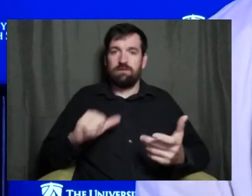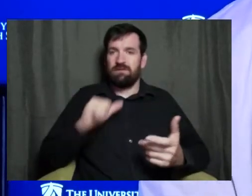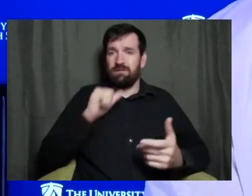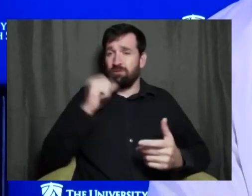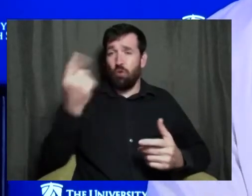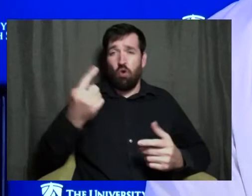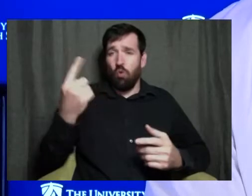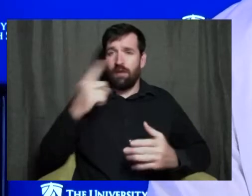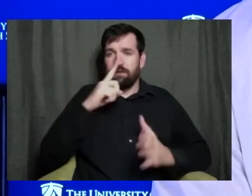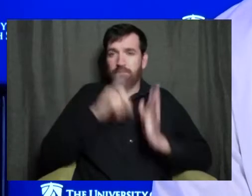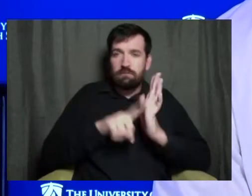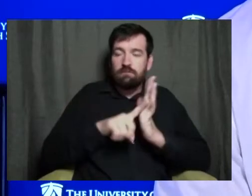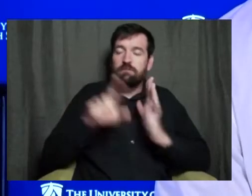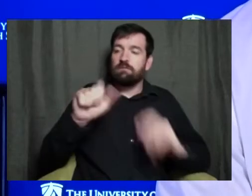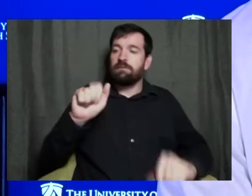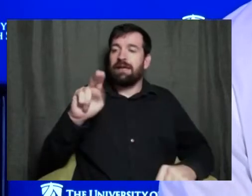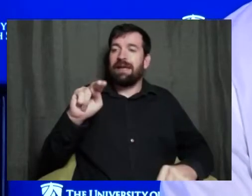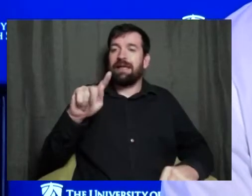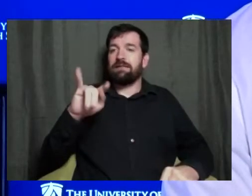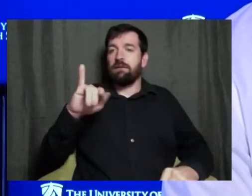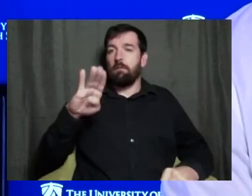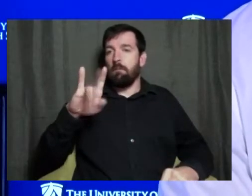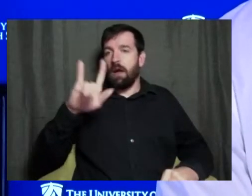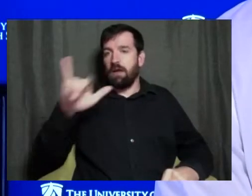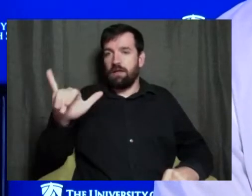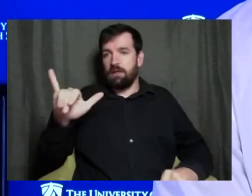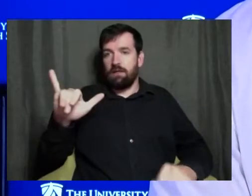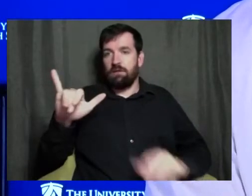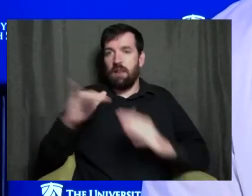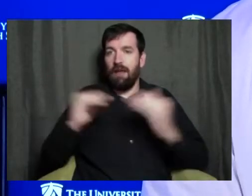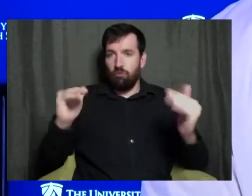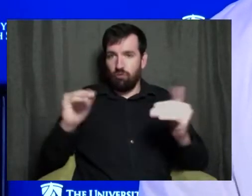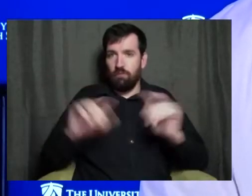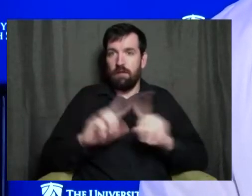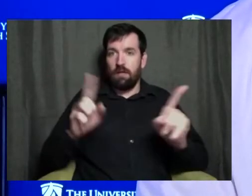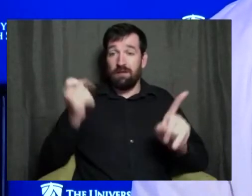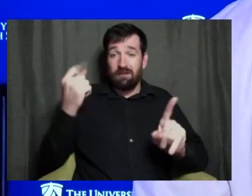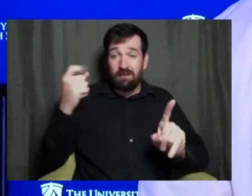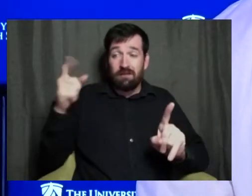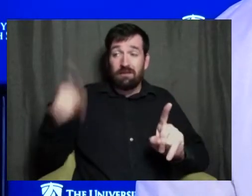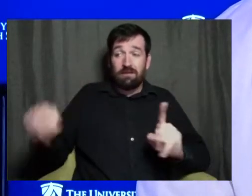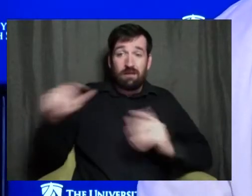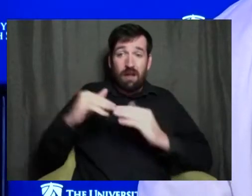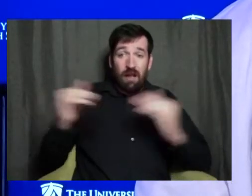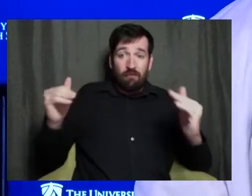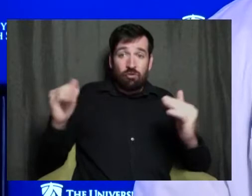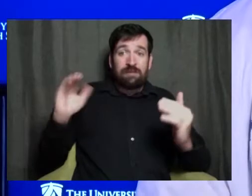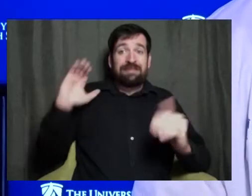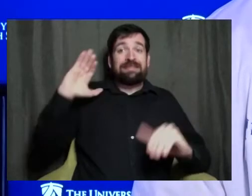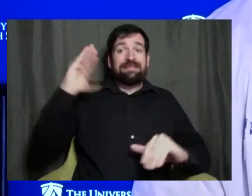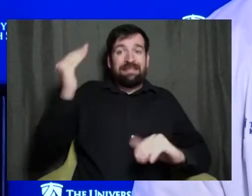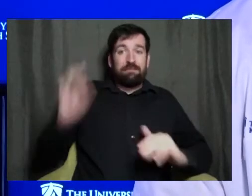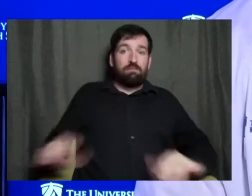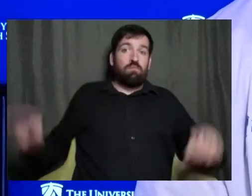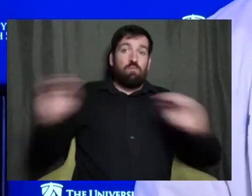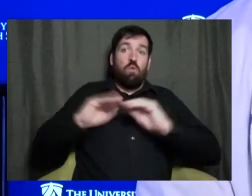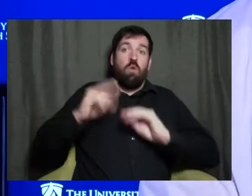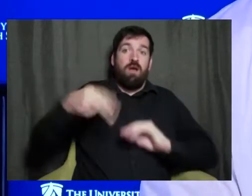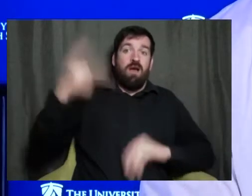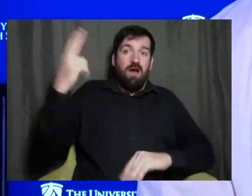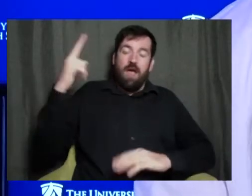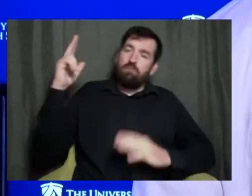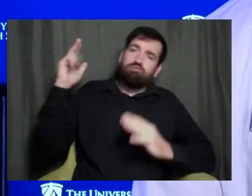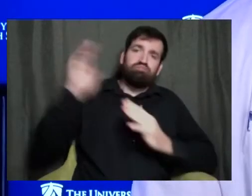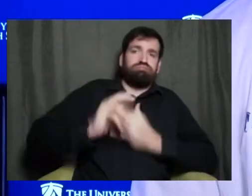but one thing that we can say here is that those antibody levels seem to be higher and peaking in those people that have